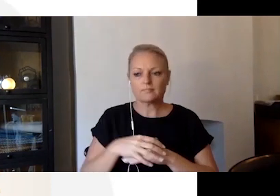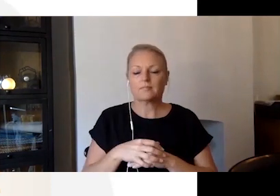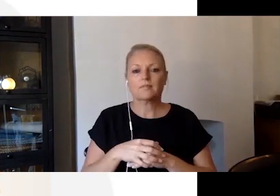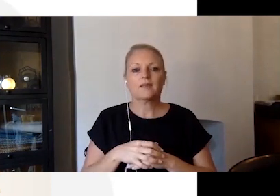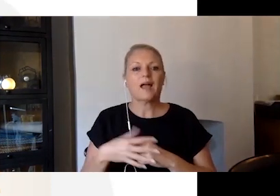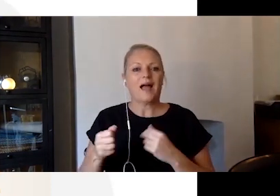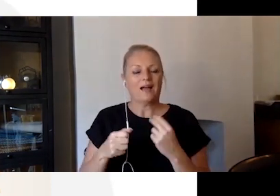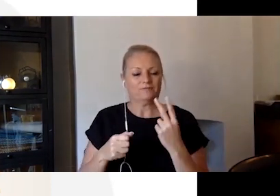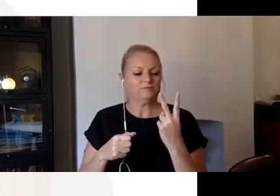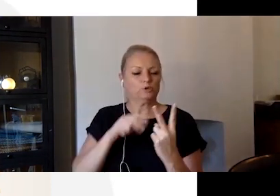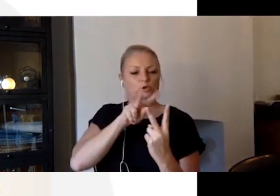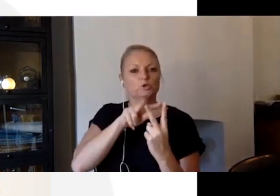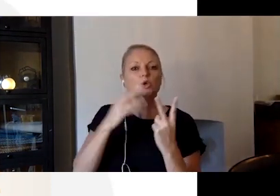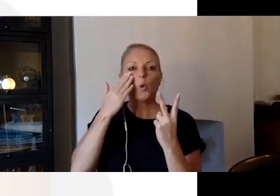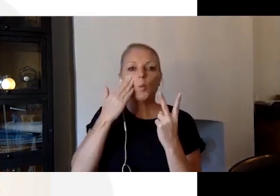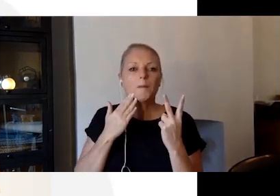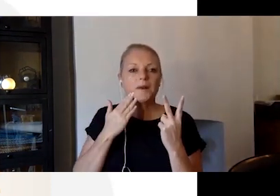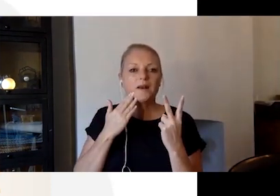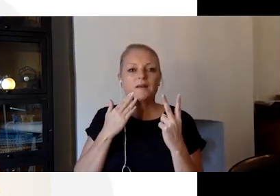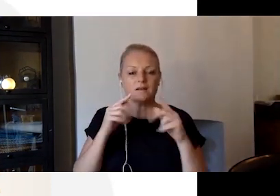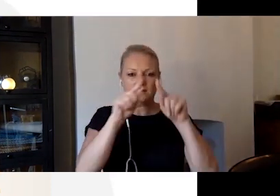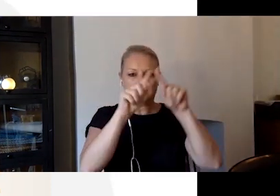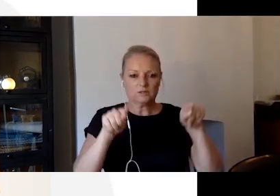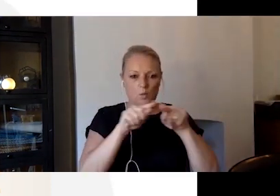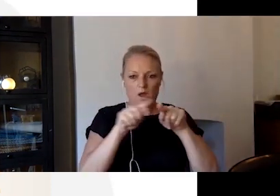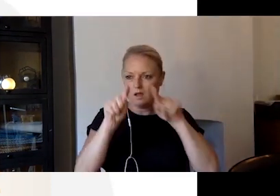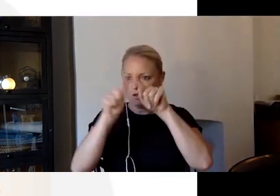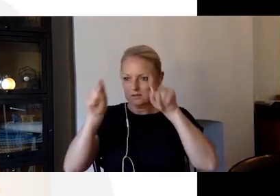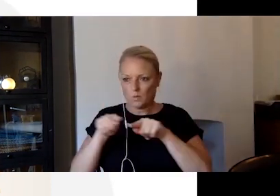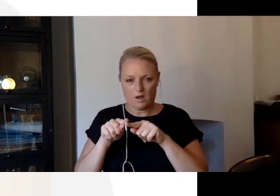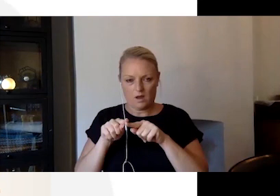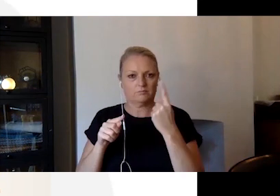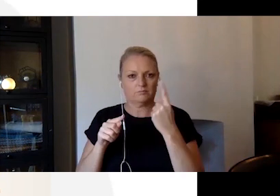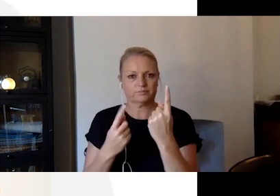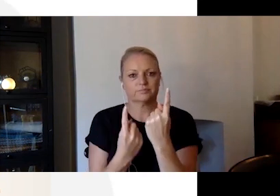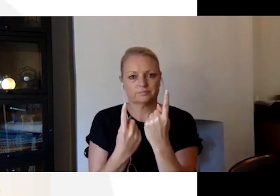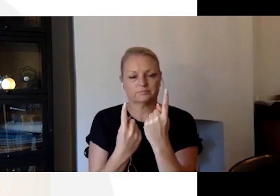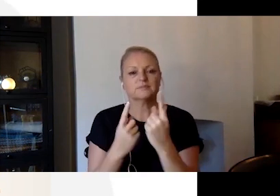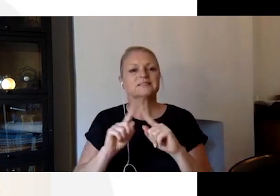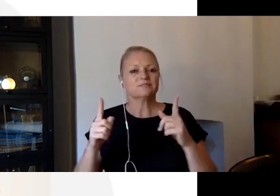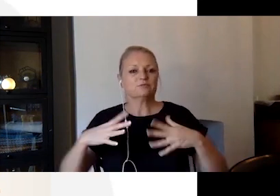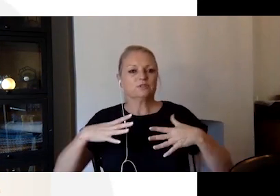front of a green background and a second of a woman in a white dress in front of a floral background.